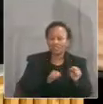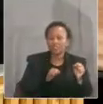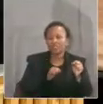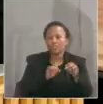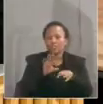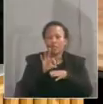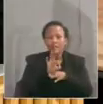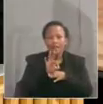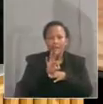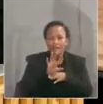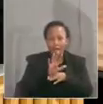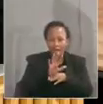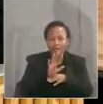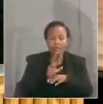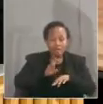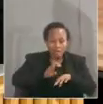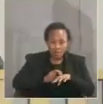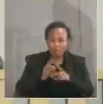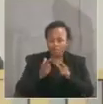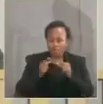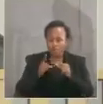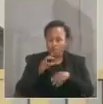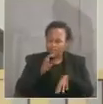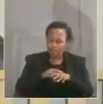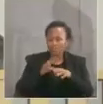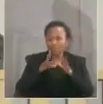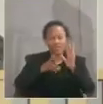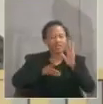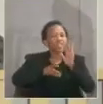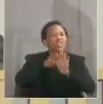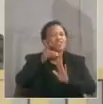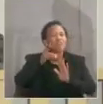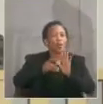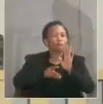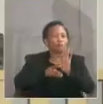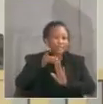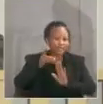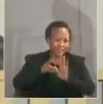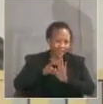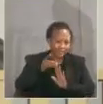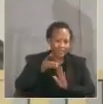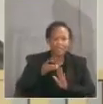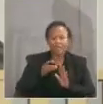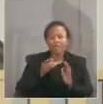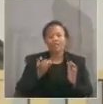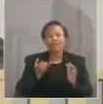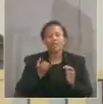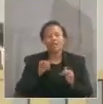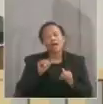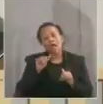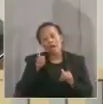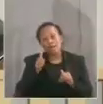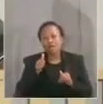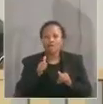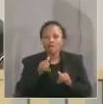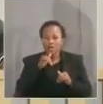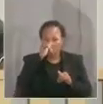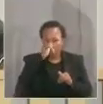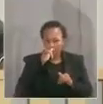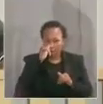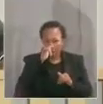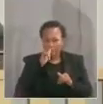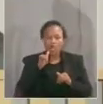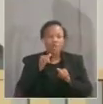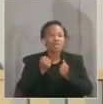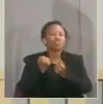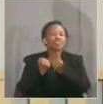now to be developed, so as then other criminal justice stakeholders can